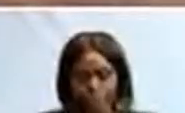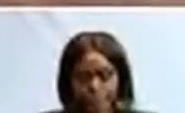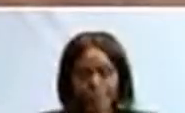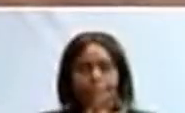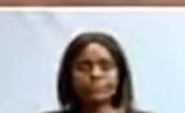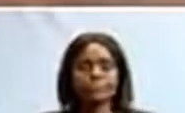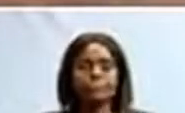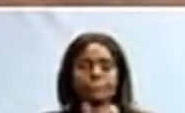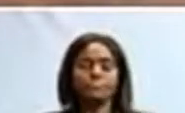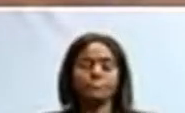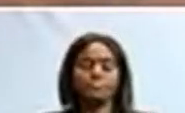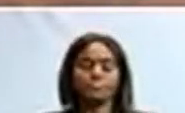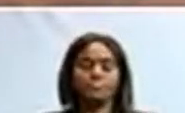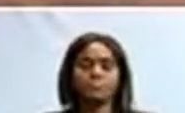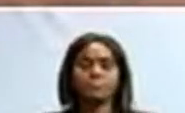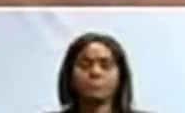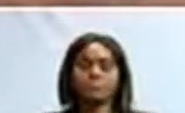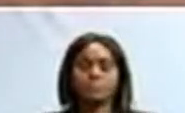impressed.